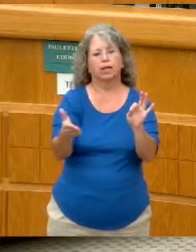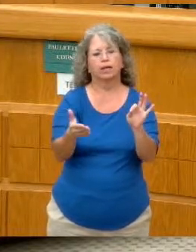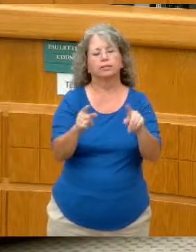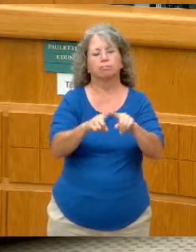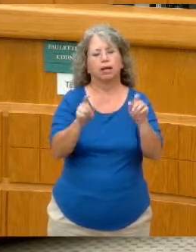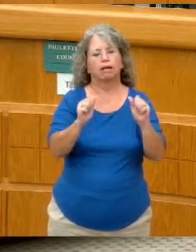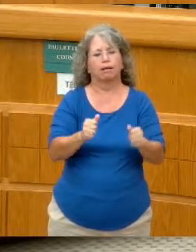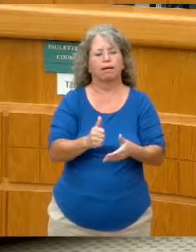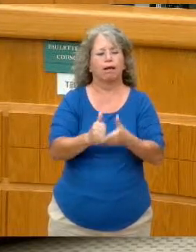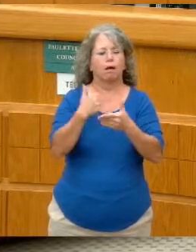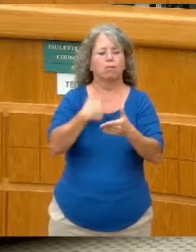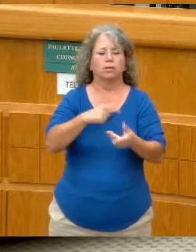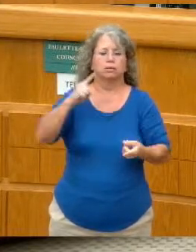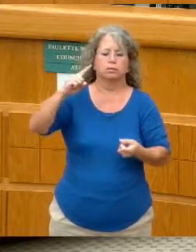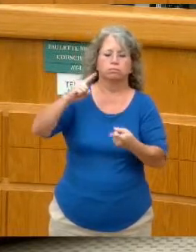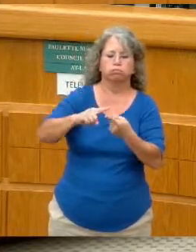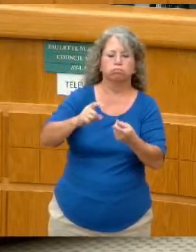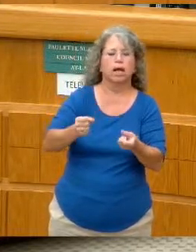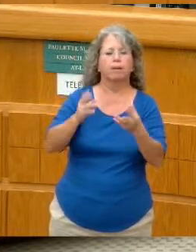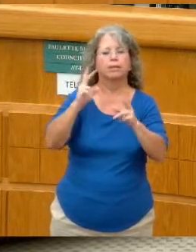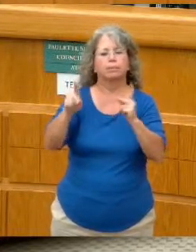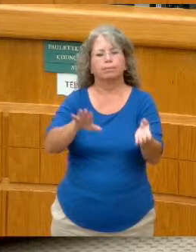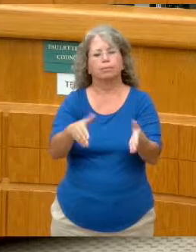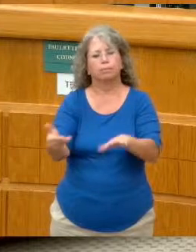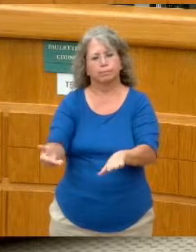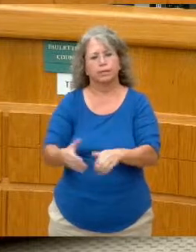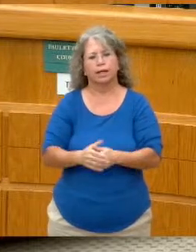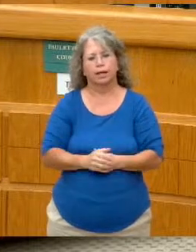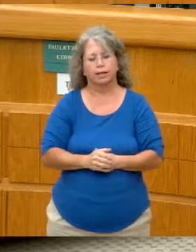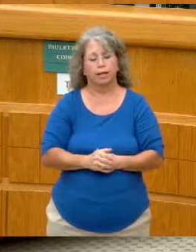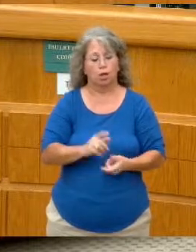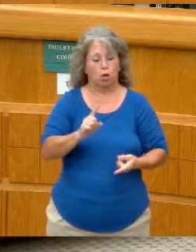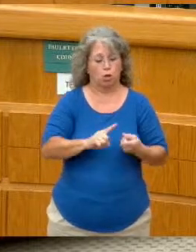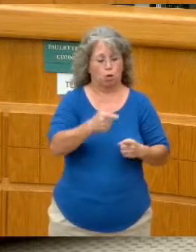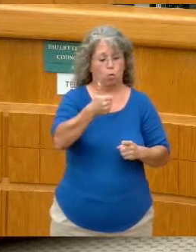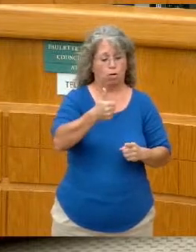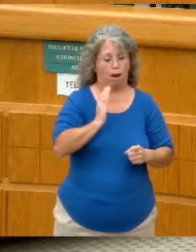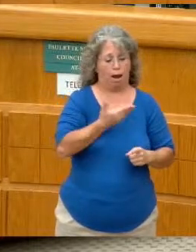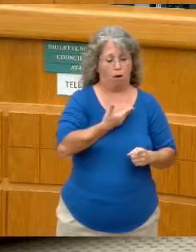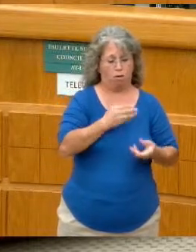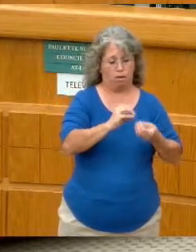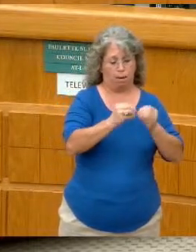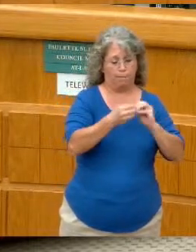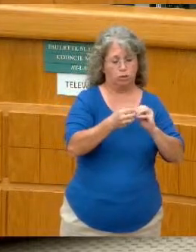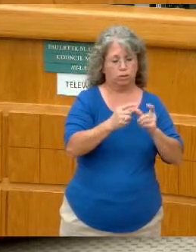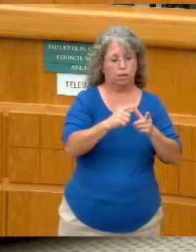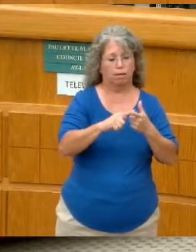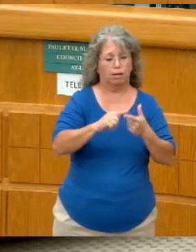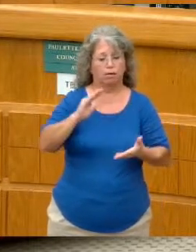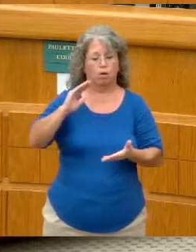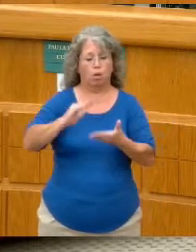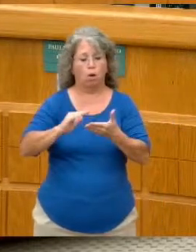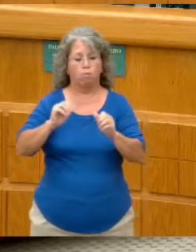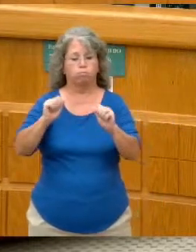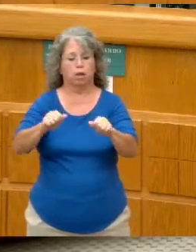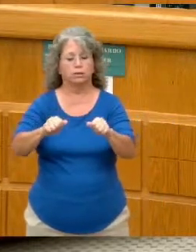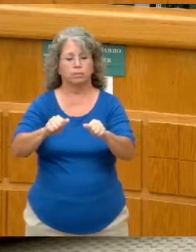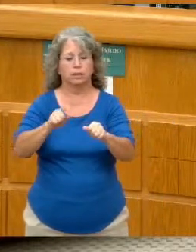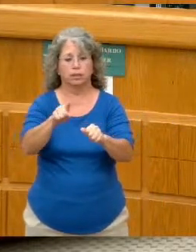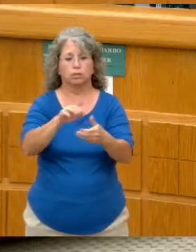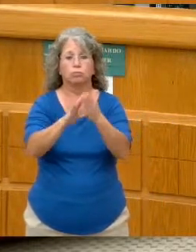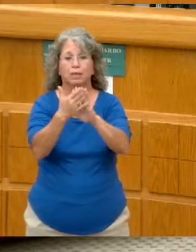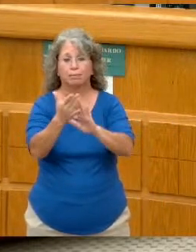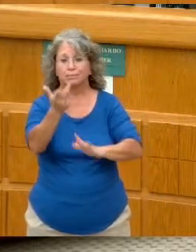people dying from the virus. The lower our numbers, the lower the probability of getting the virus. The lower the